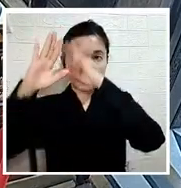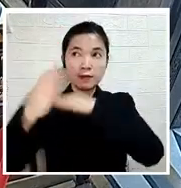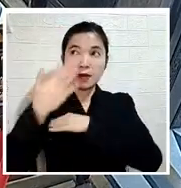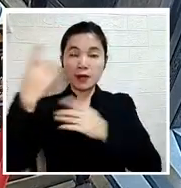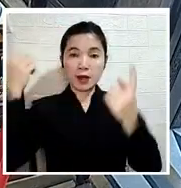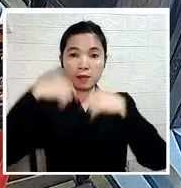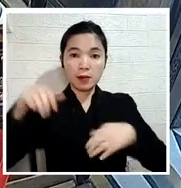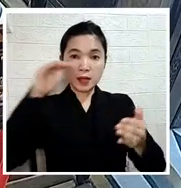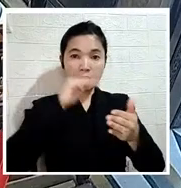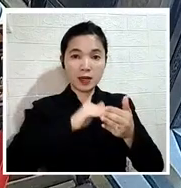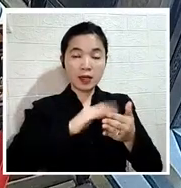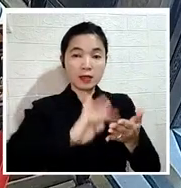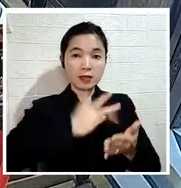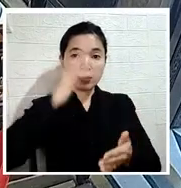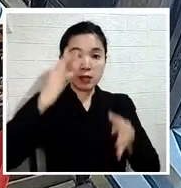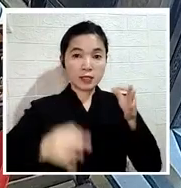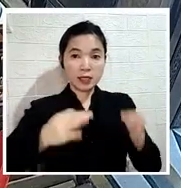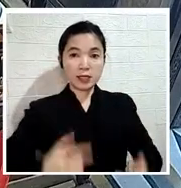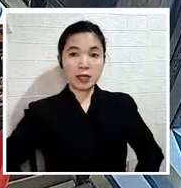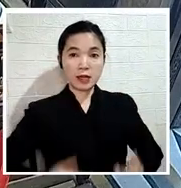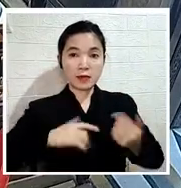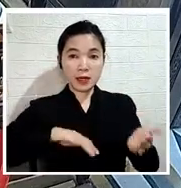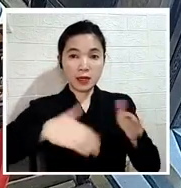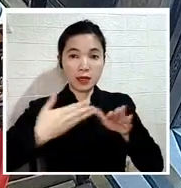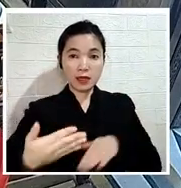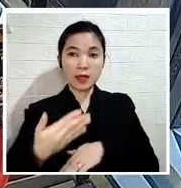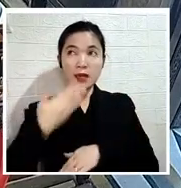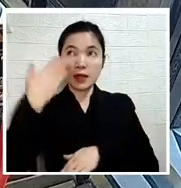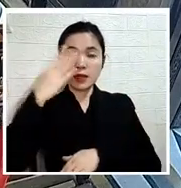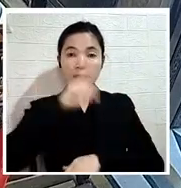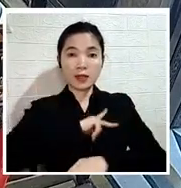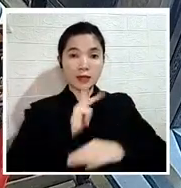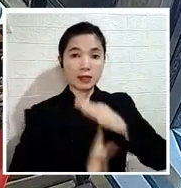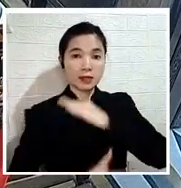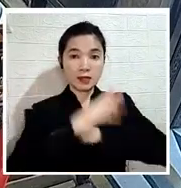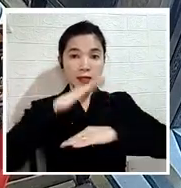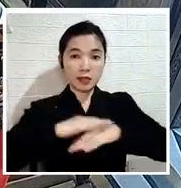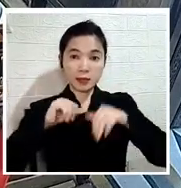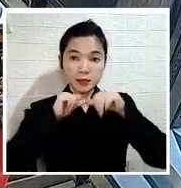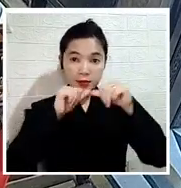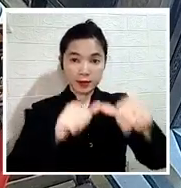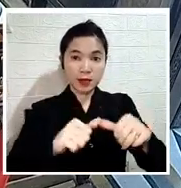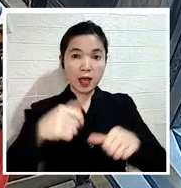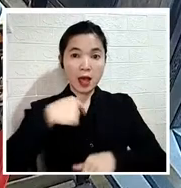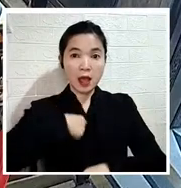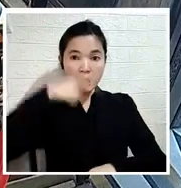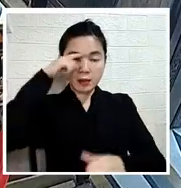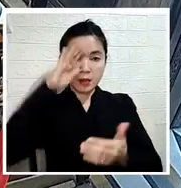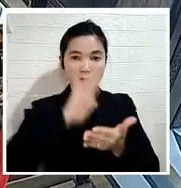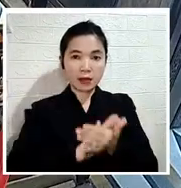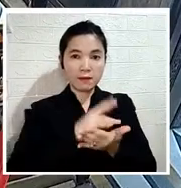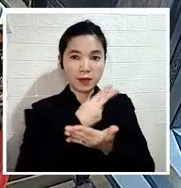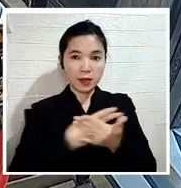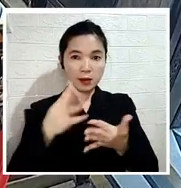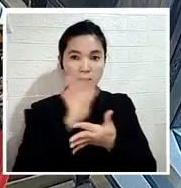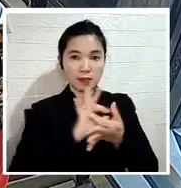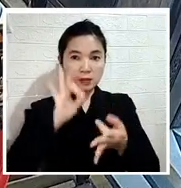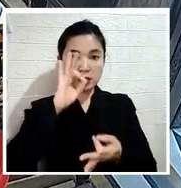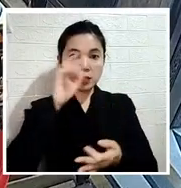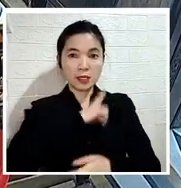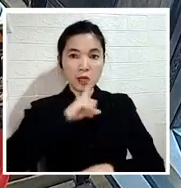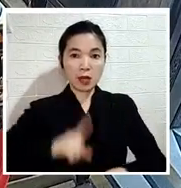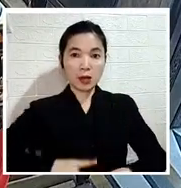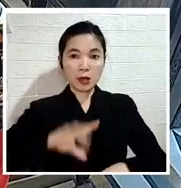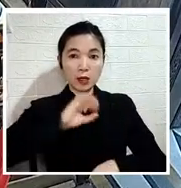in glory to judge the living and the dead, and his kingdom will have no end. I believe in the Holy Spirit, the Lord, giver